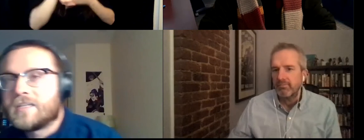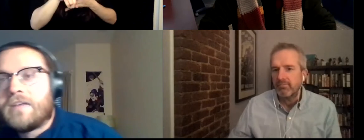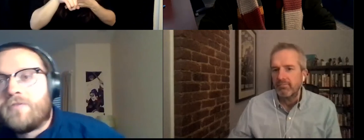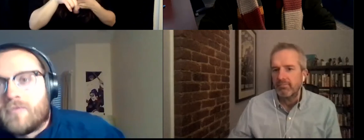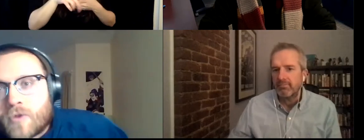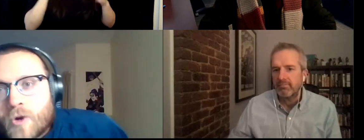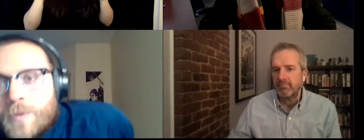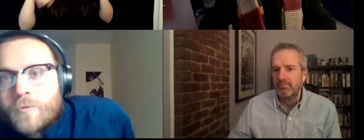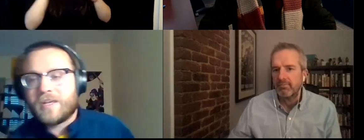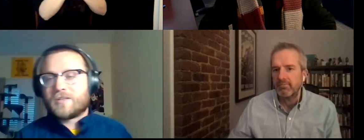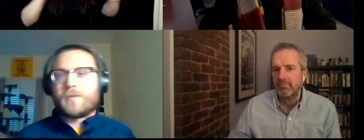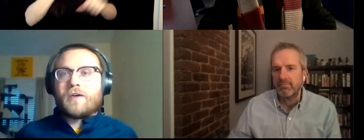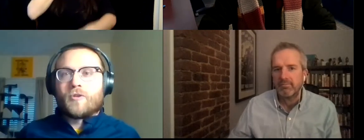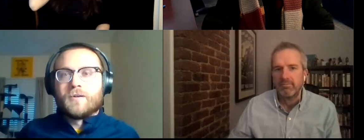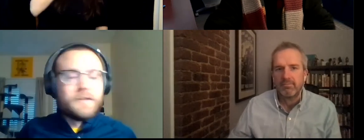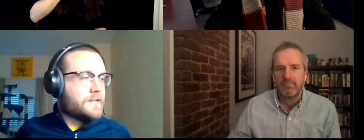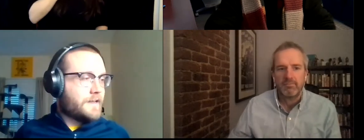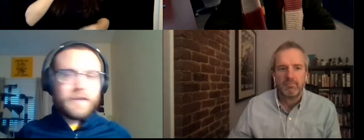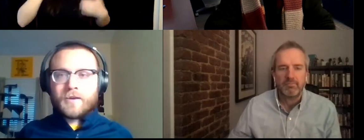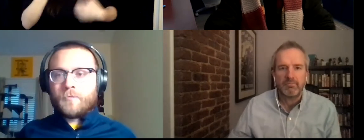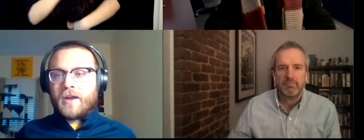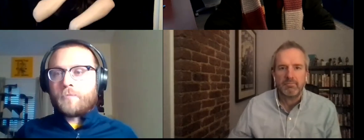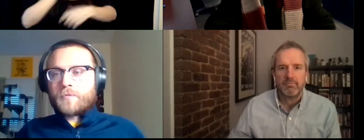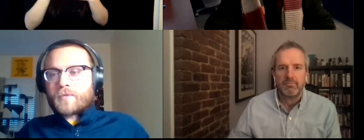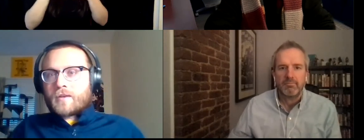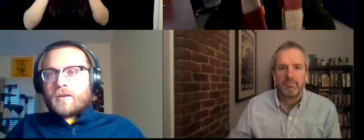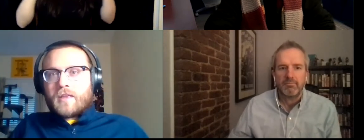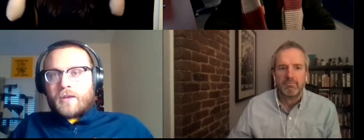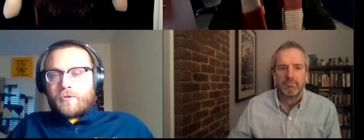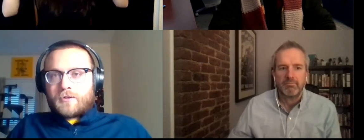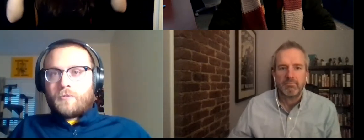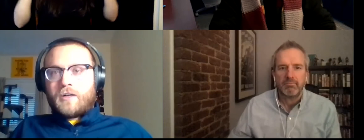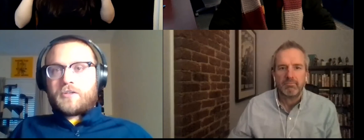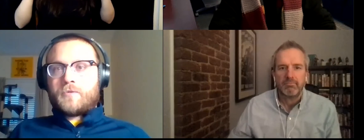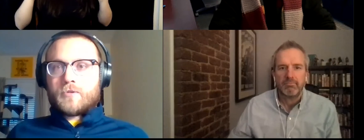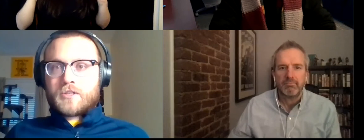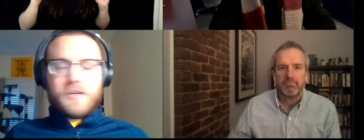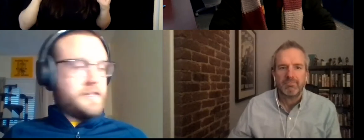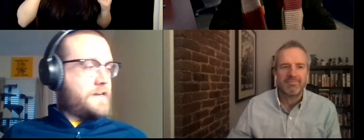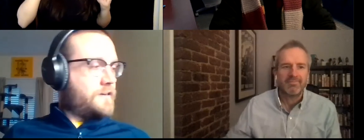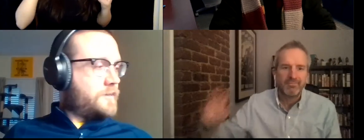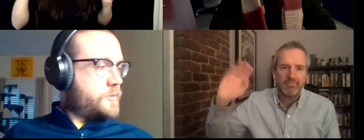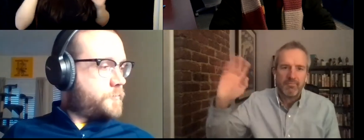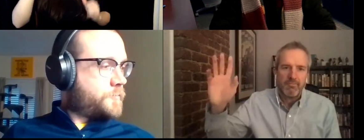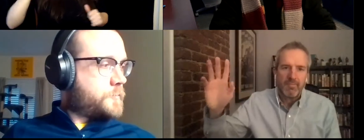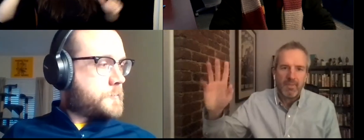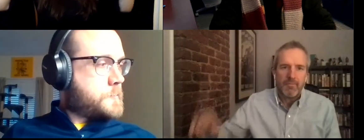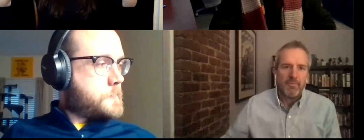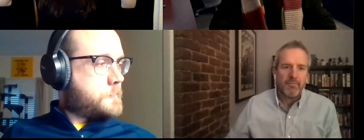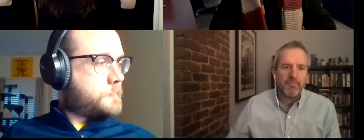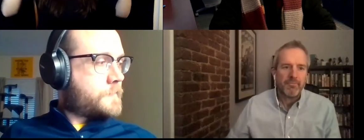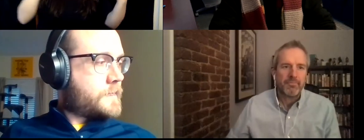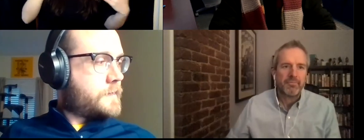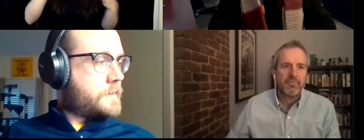safe and warm. Hope everybody keeps their power. And yeah, thank you all so much. And we will see you later. Thanks to